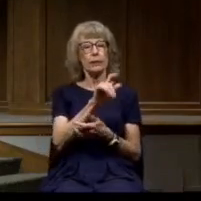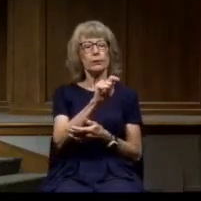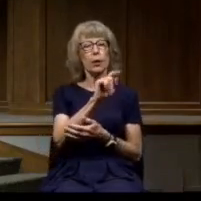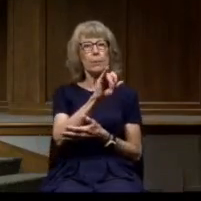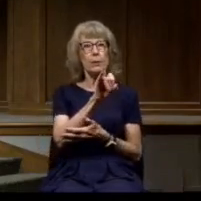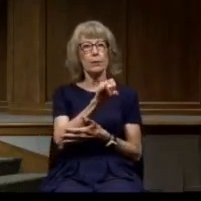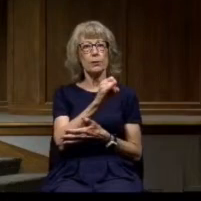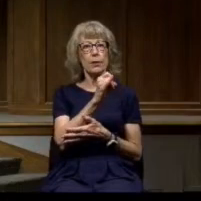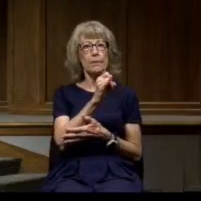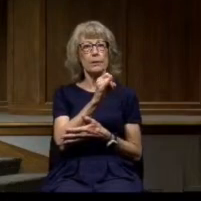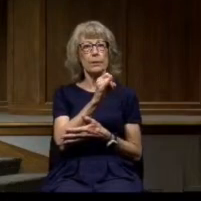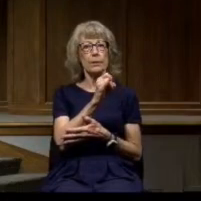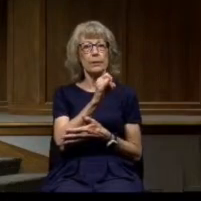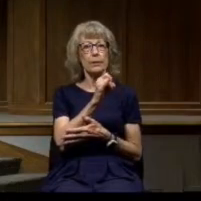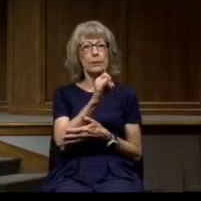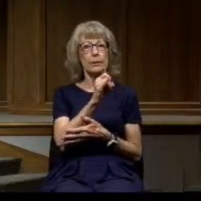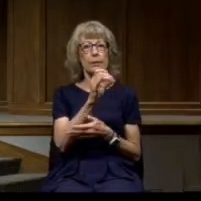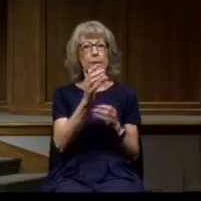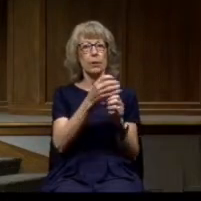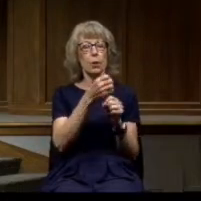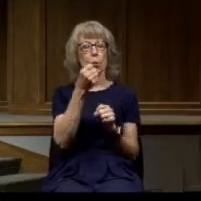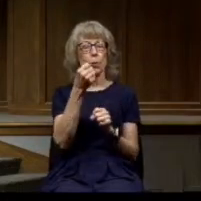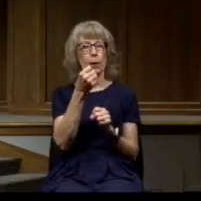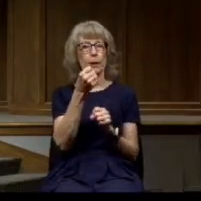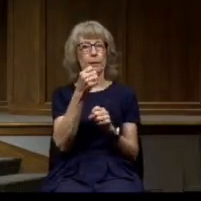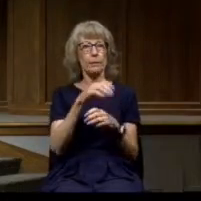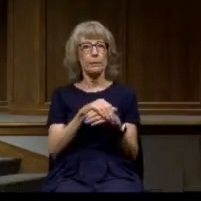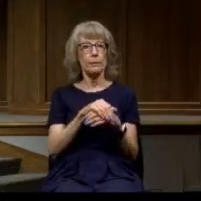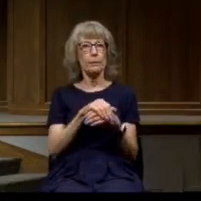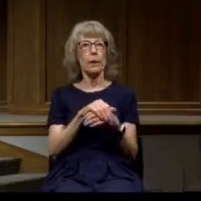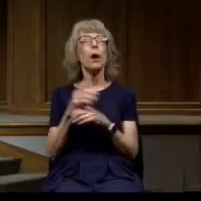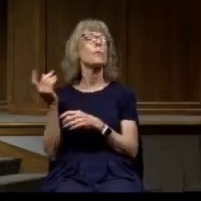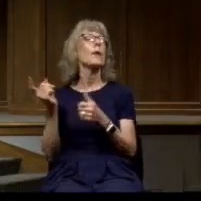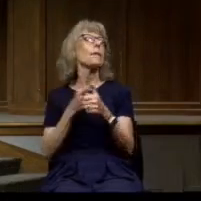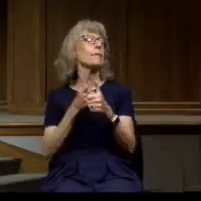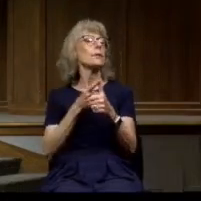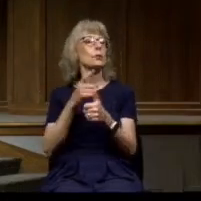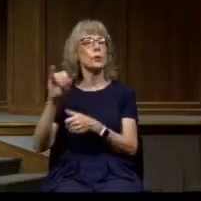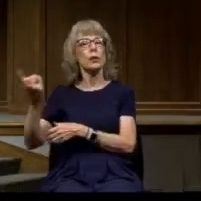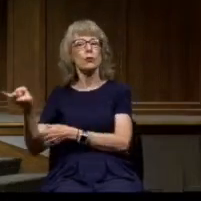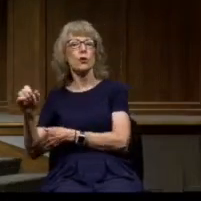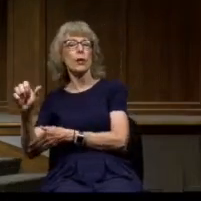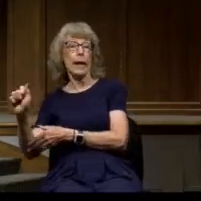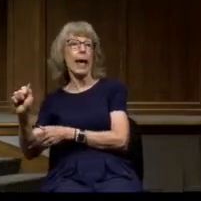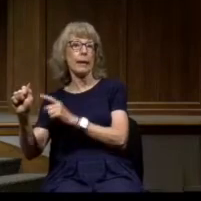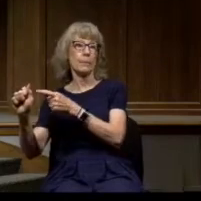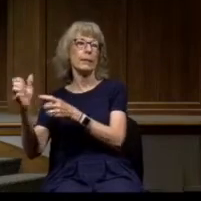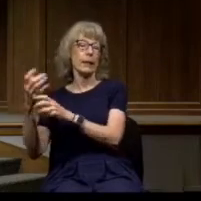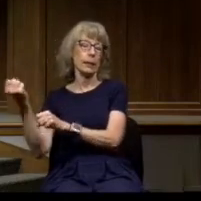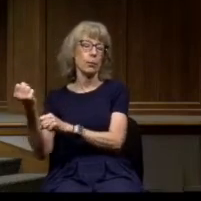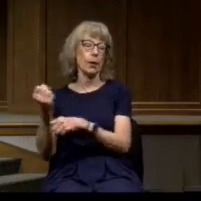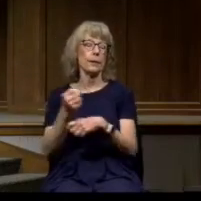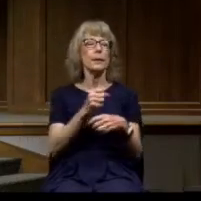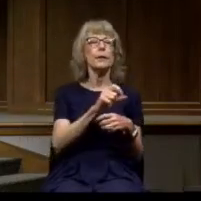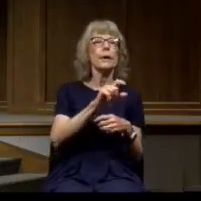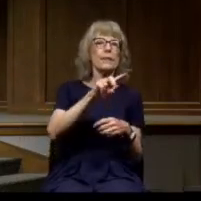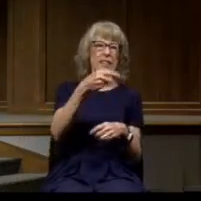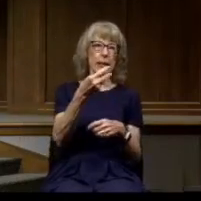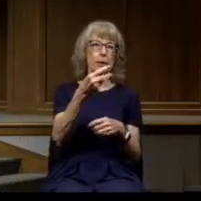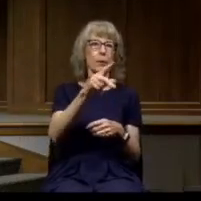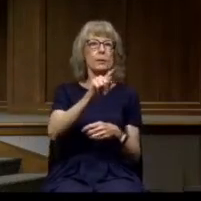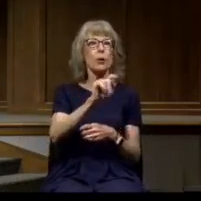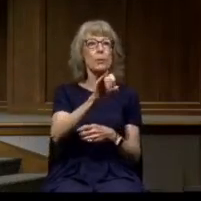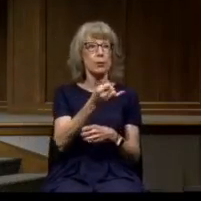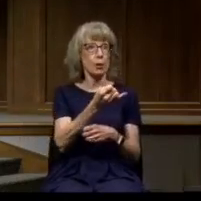the election this time. On Inauguration Day, this is the day that Adams can actually stand up